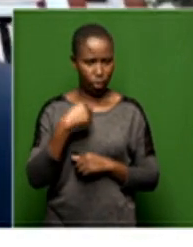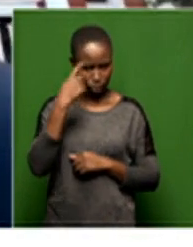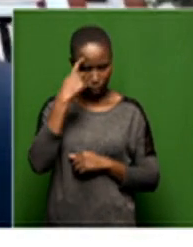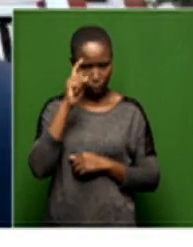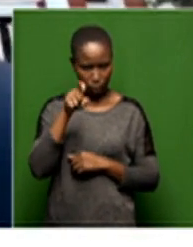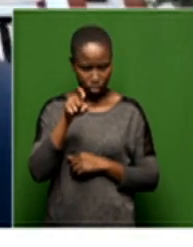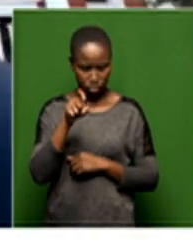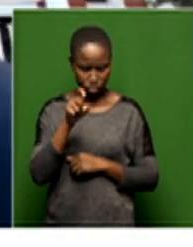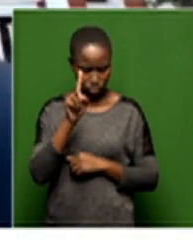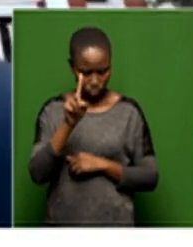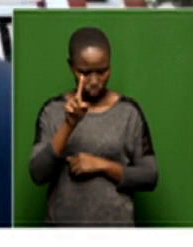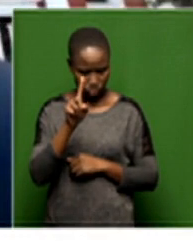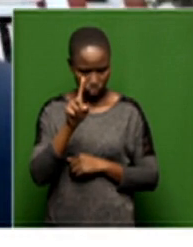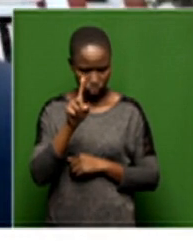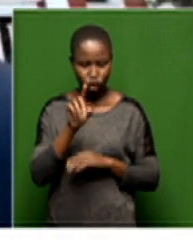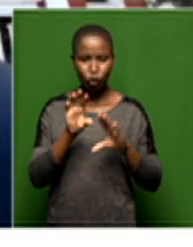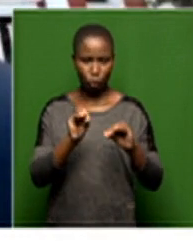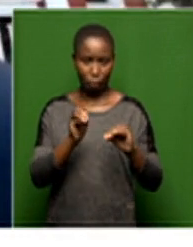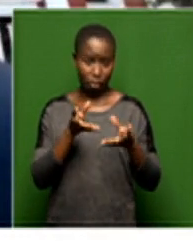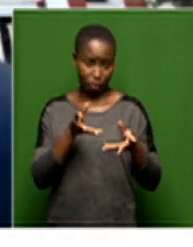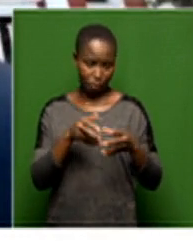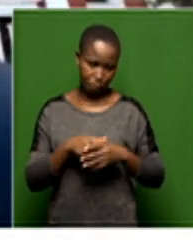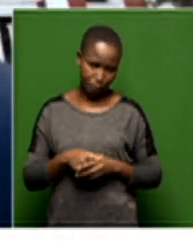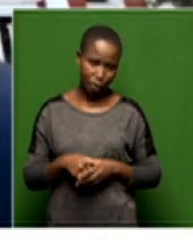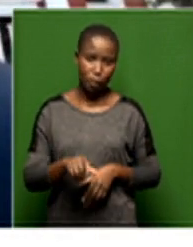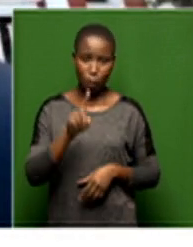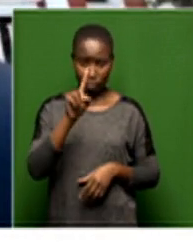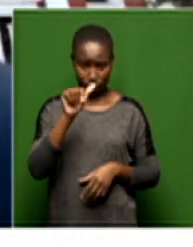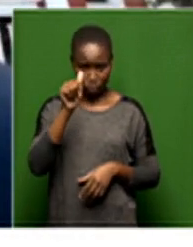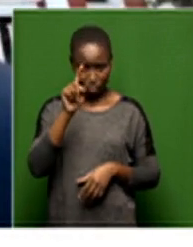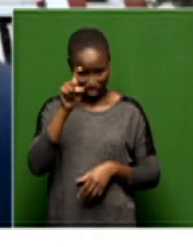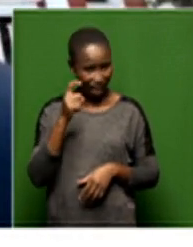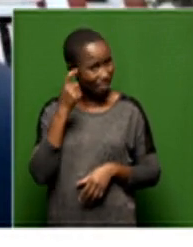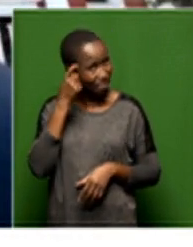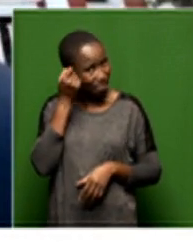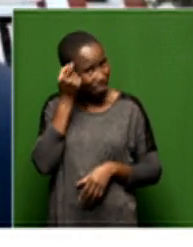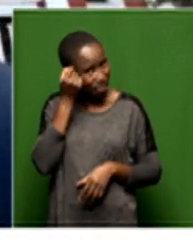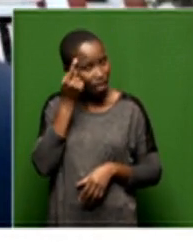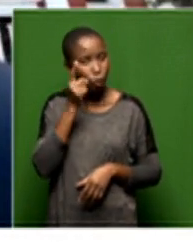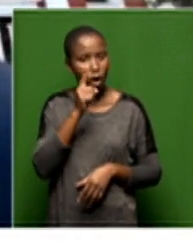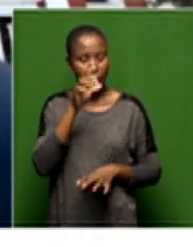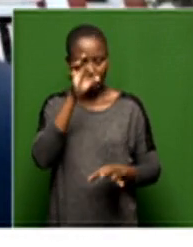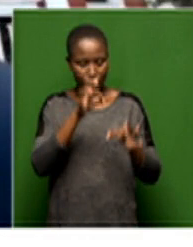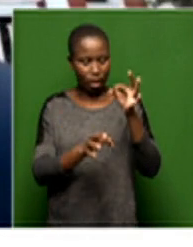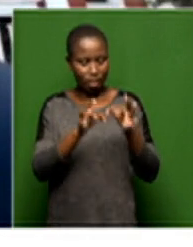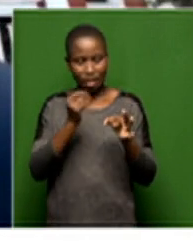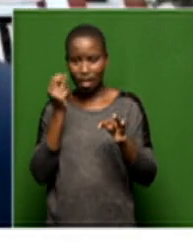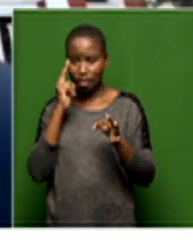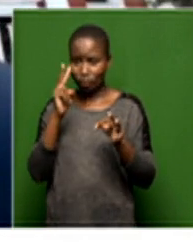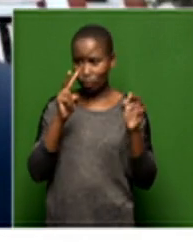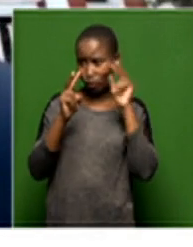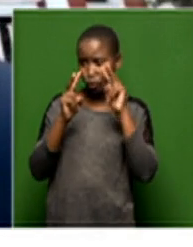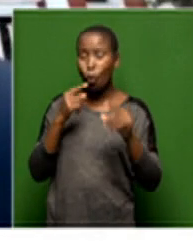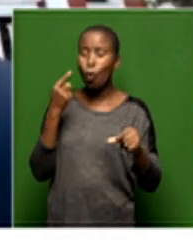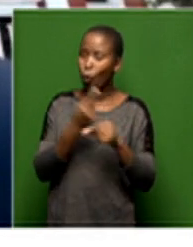just pause there, Leanne, and understand that the political views will always be